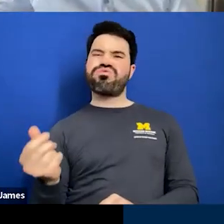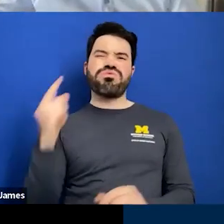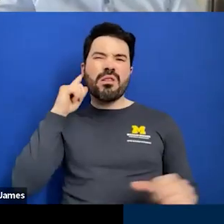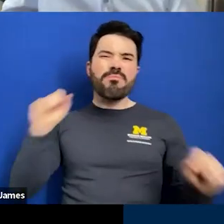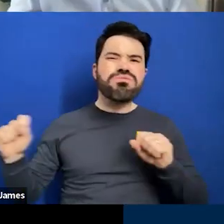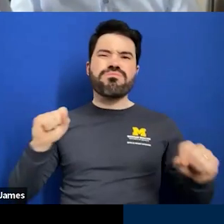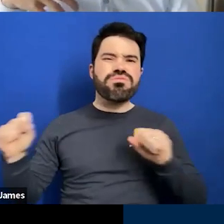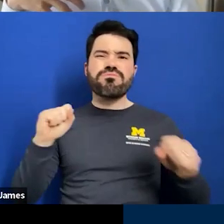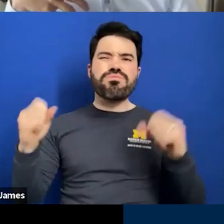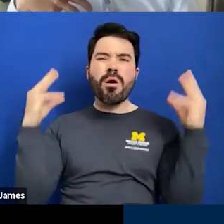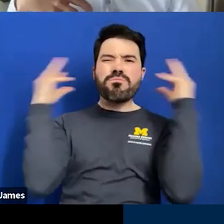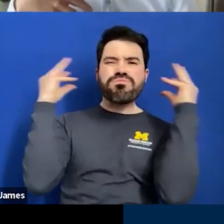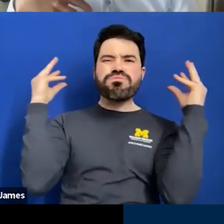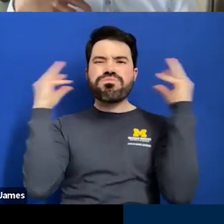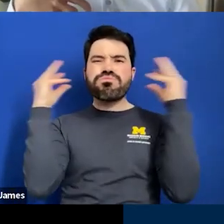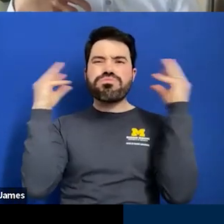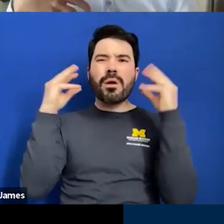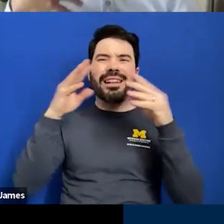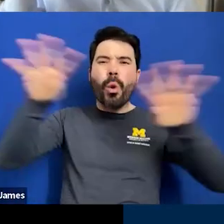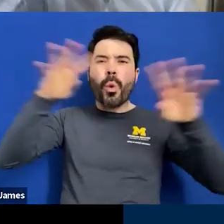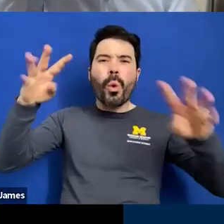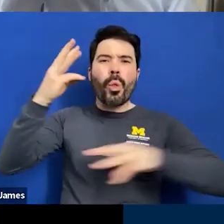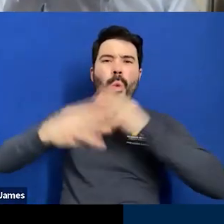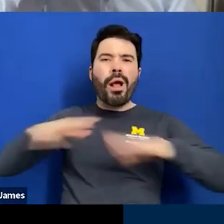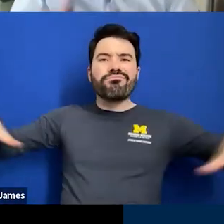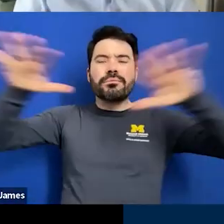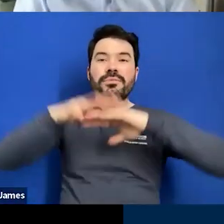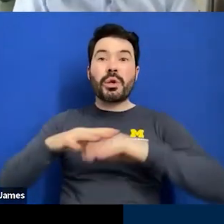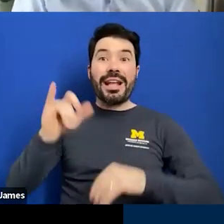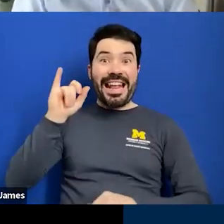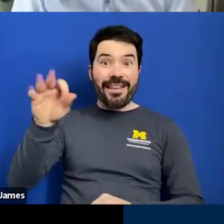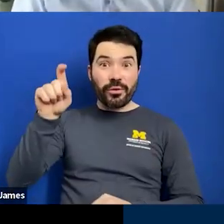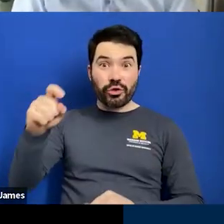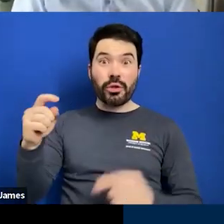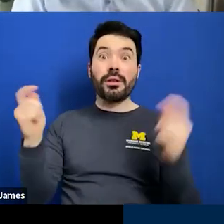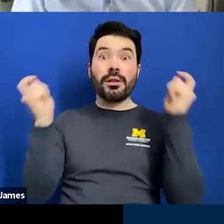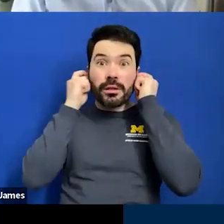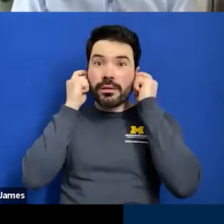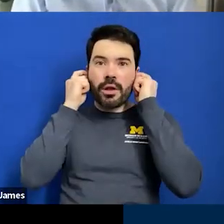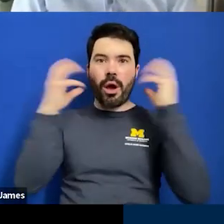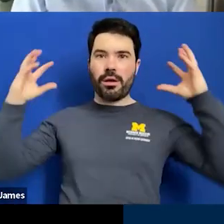outside noise. If they're going to listen, they need to use headphones to block out outside noise.